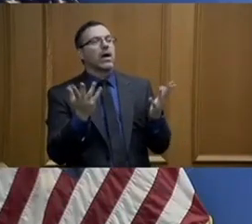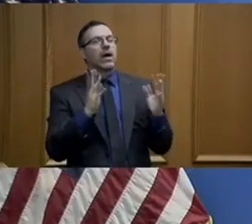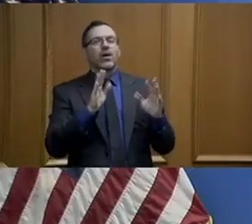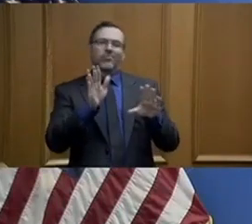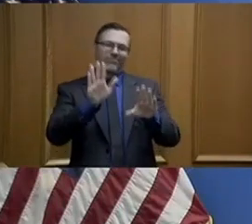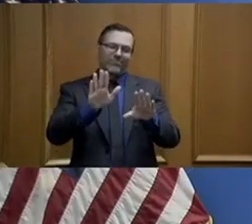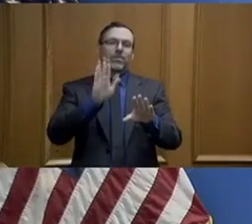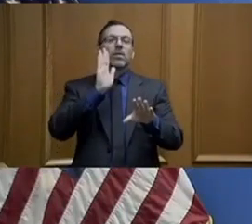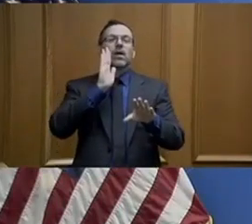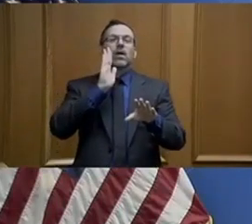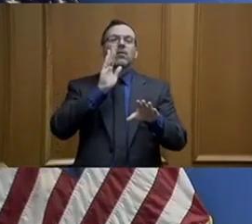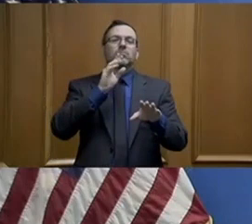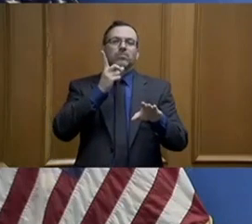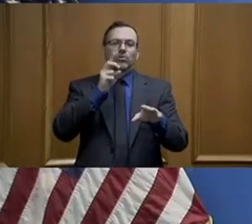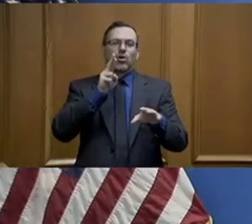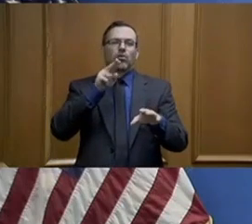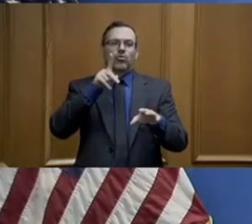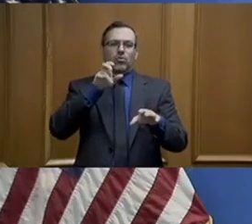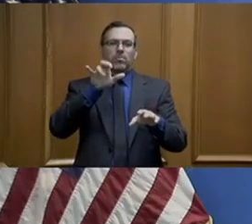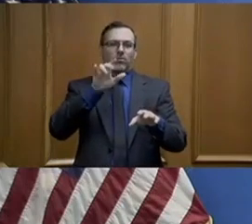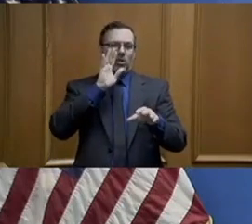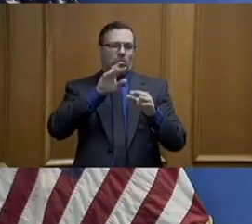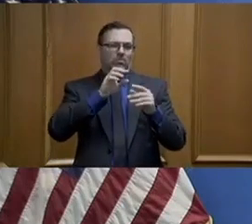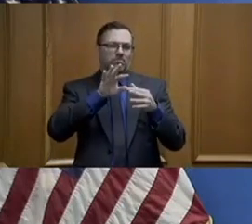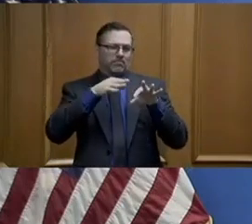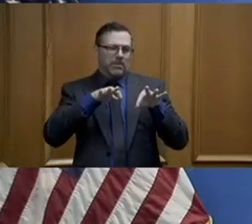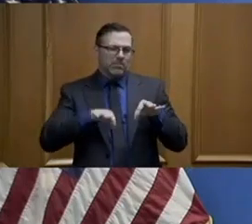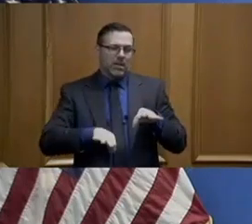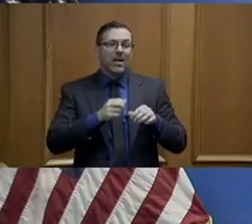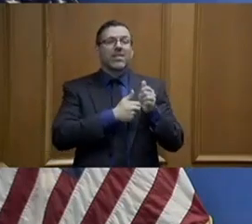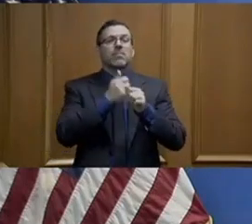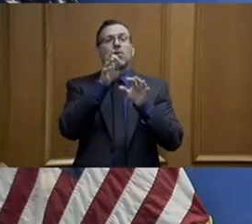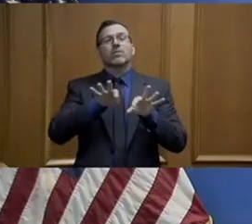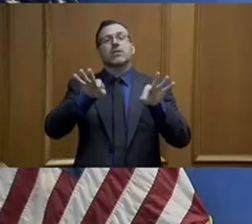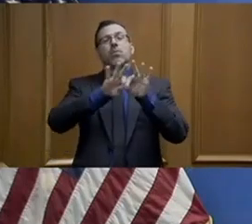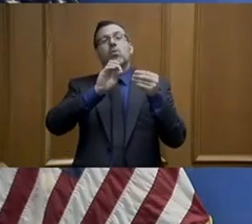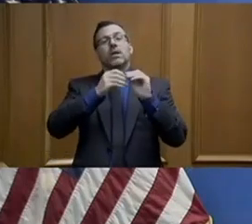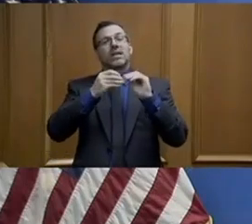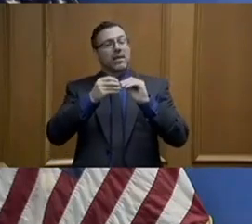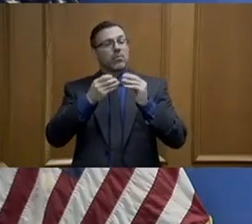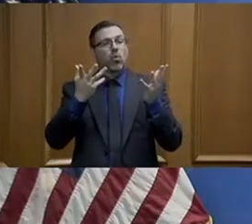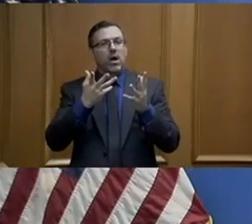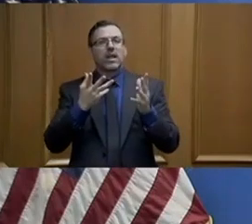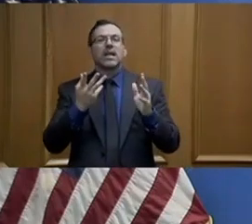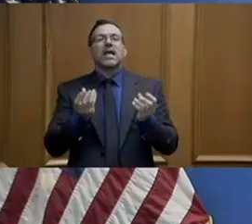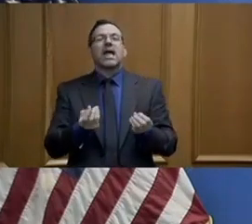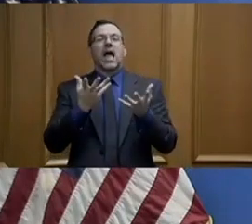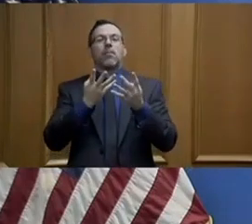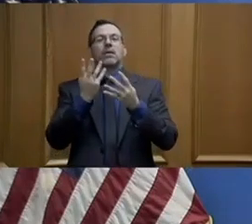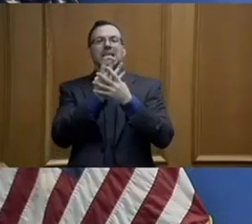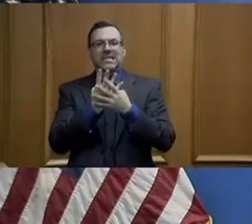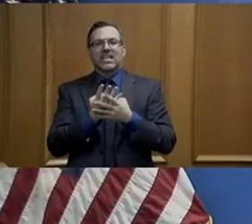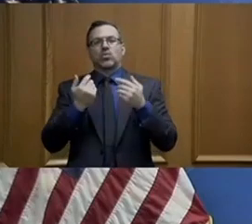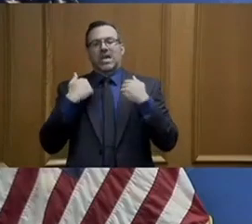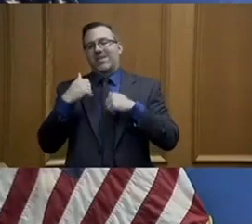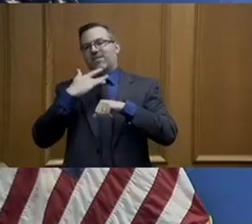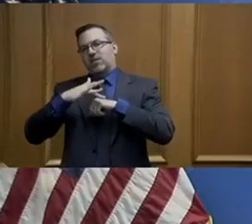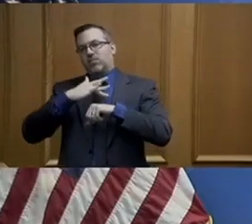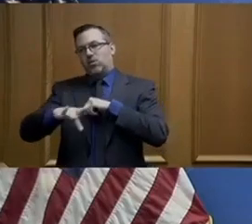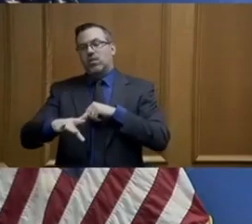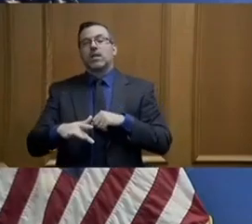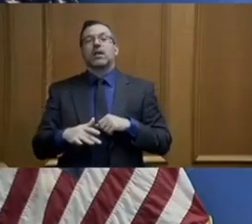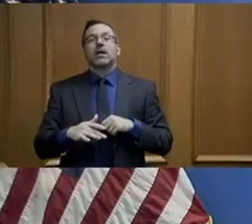but the most important number for us is the number of tests. As the testing turnaround has